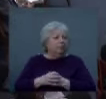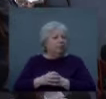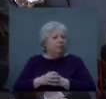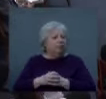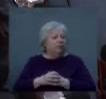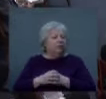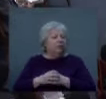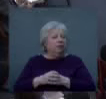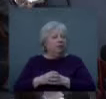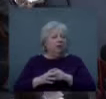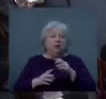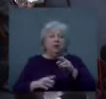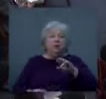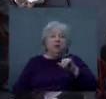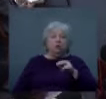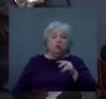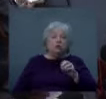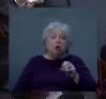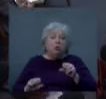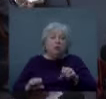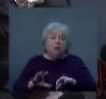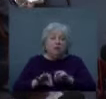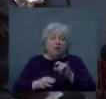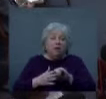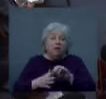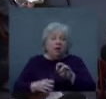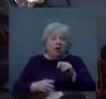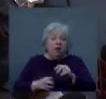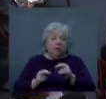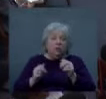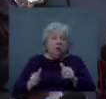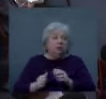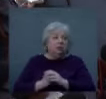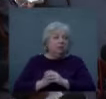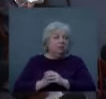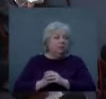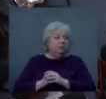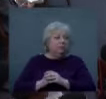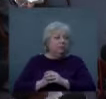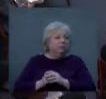Mr. Jones, can you find that out pretty shortly?